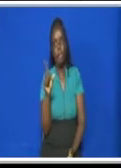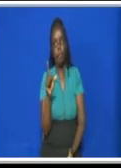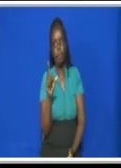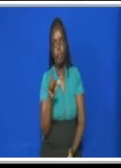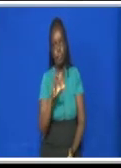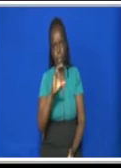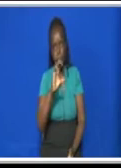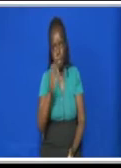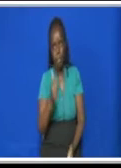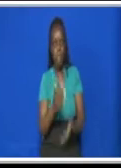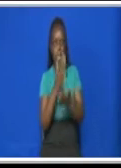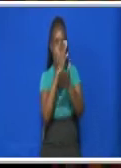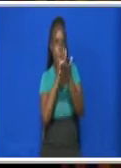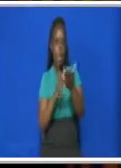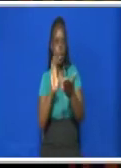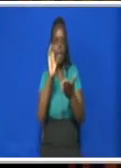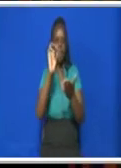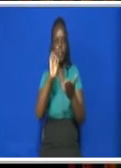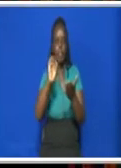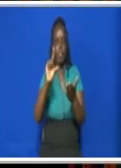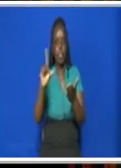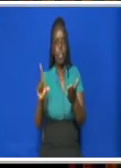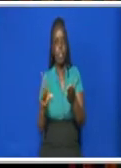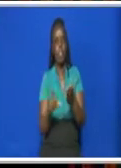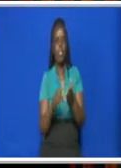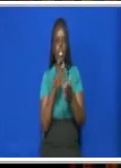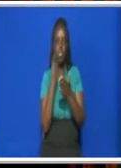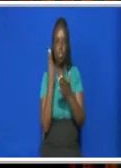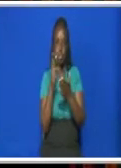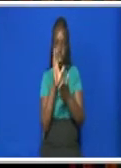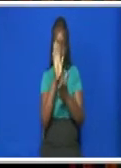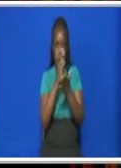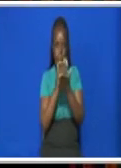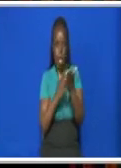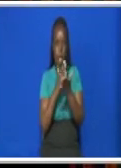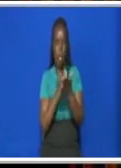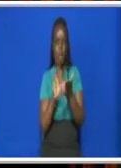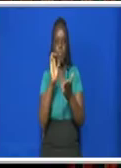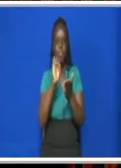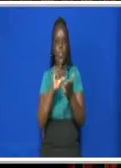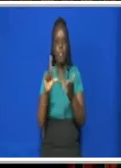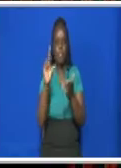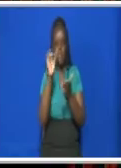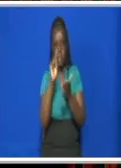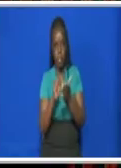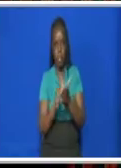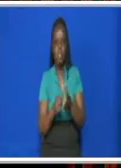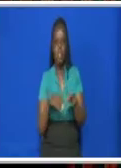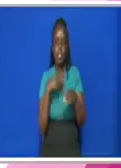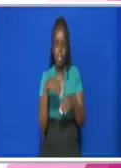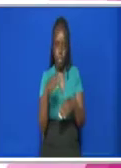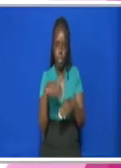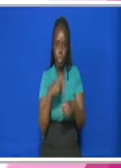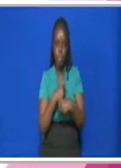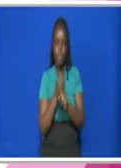and another half cell. This half cell is usually